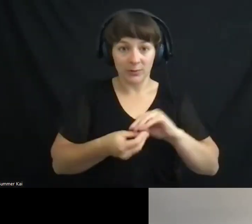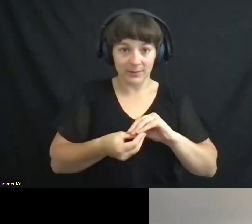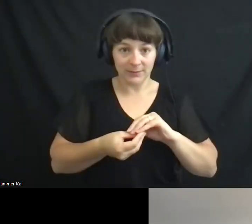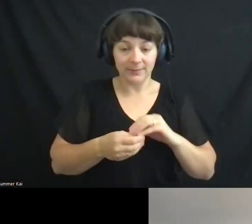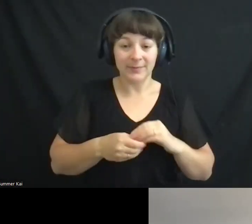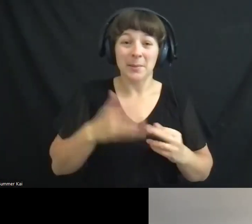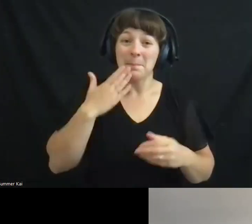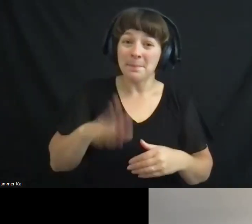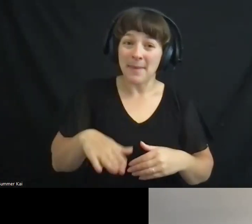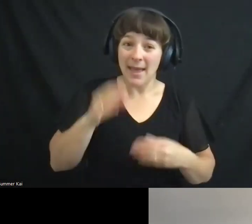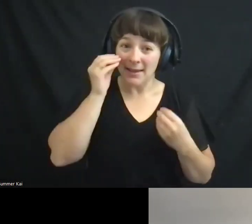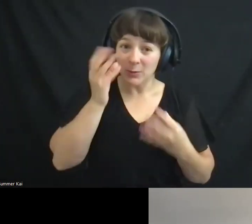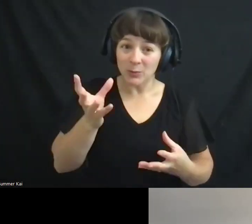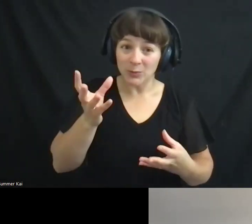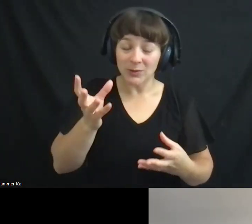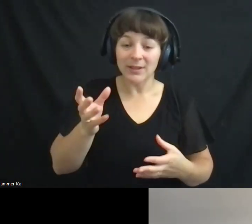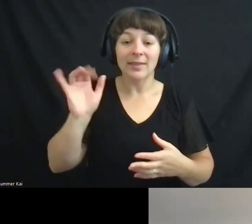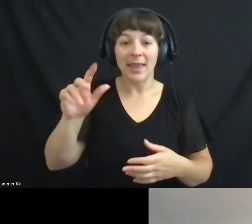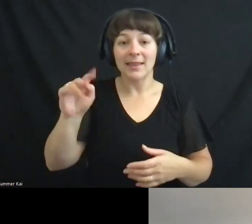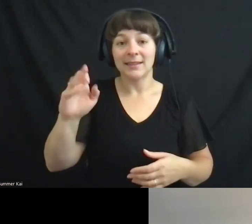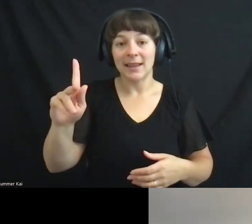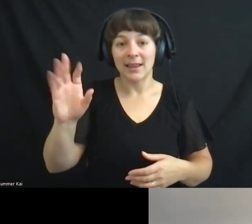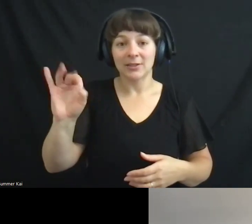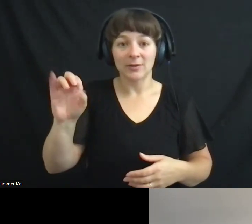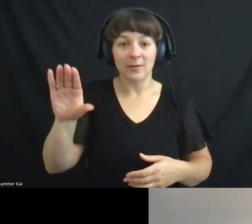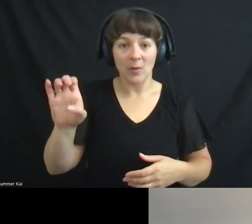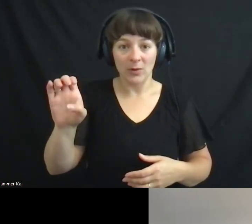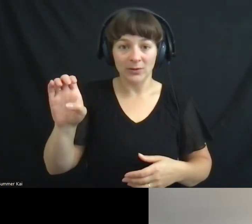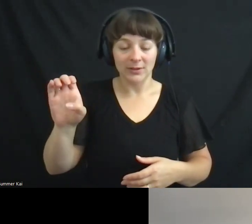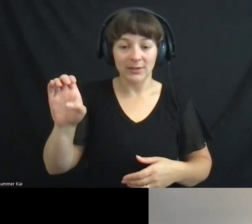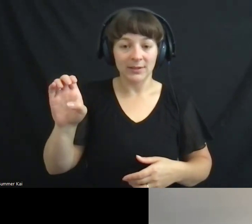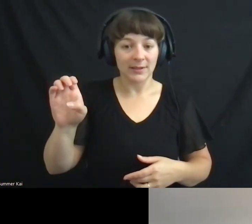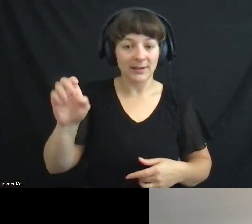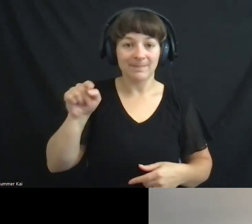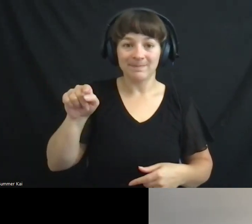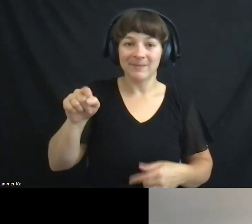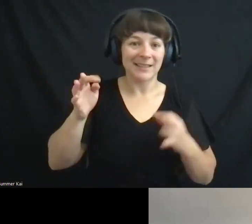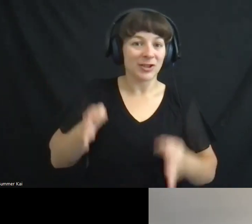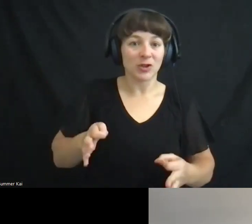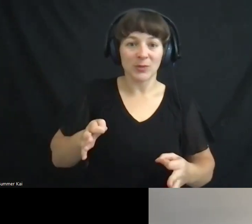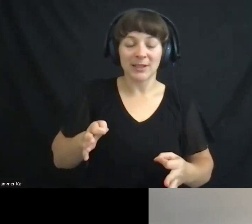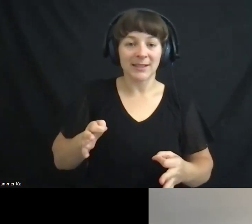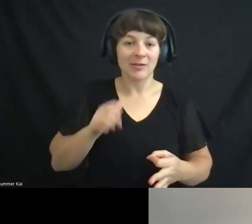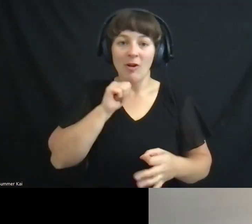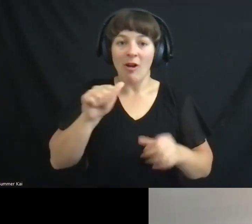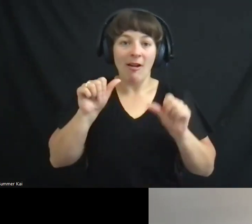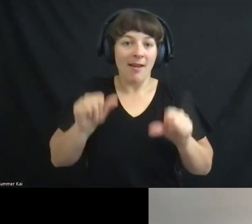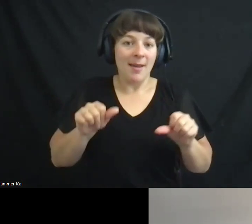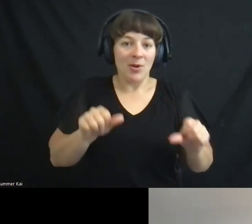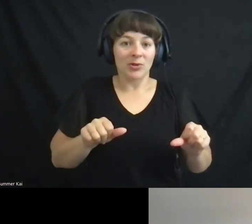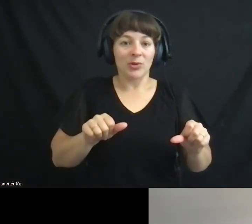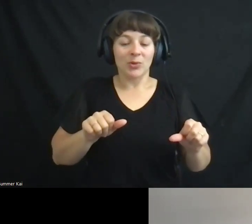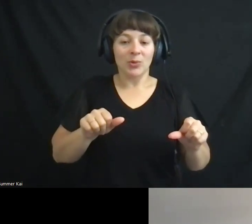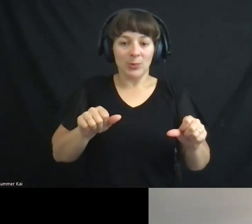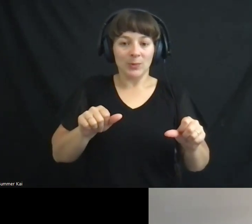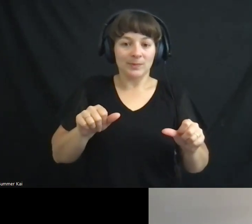bad news is that that task force did not, they determined that they were not able to